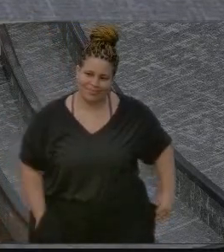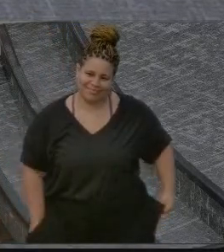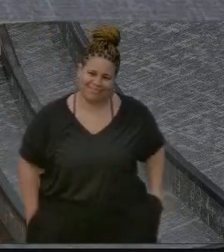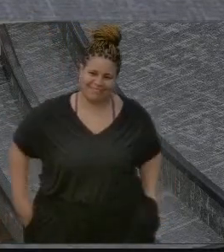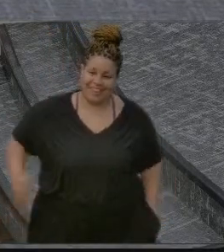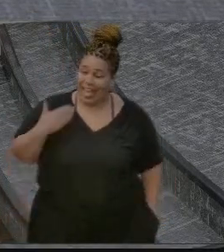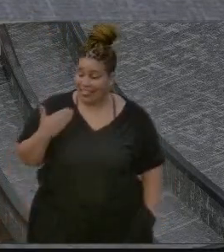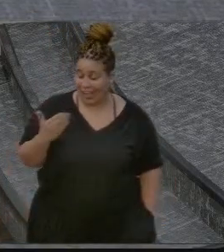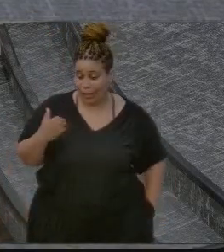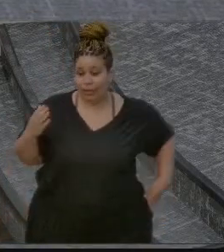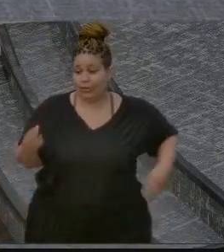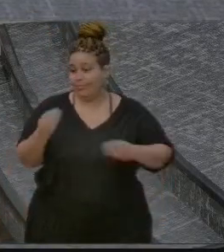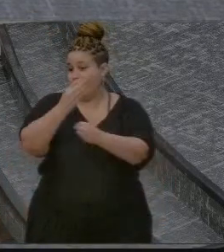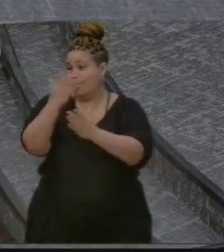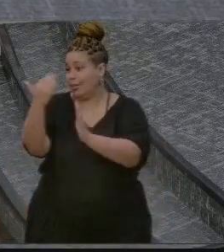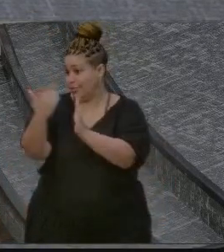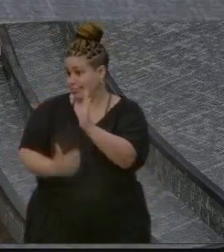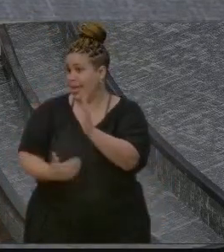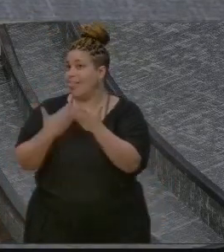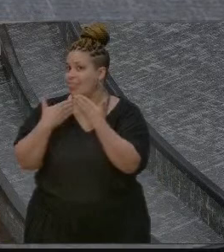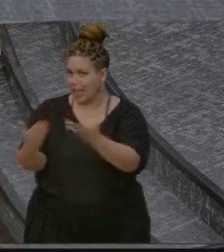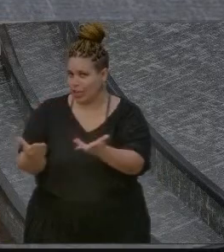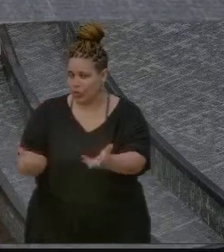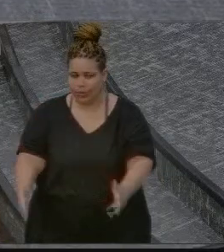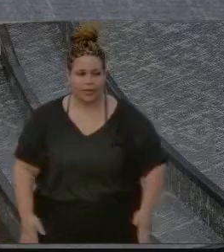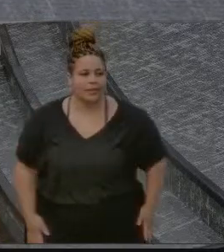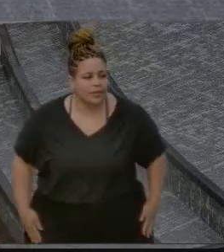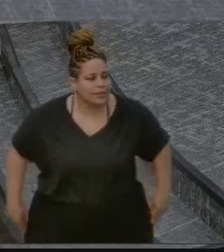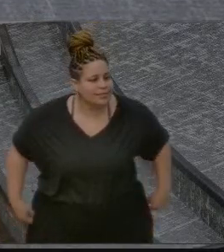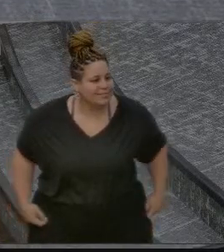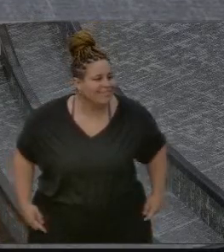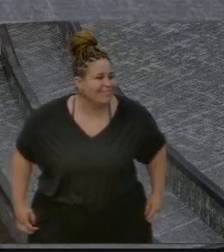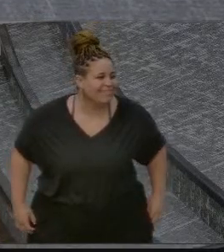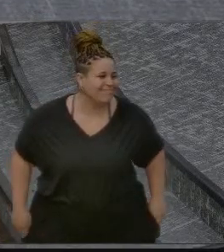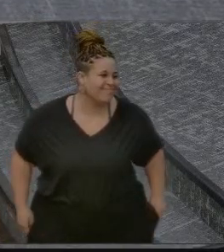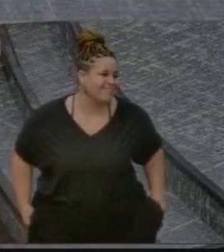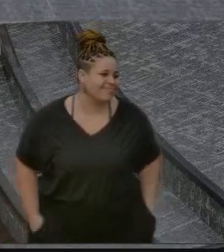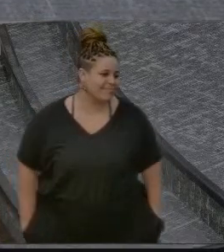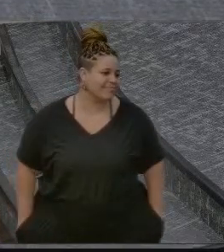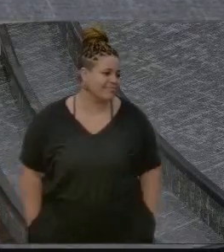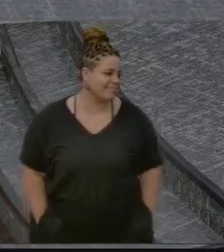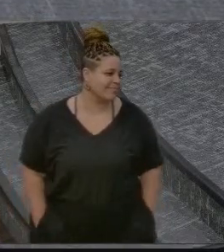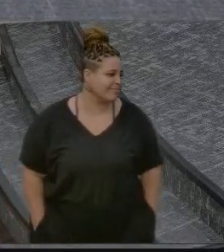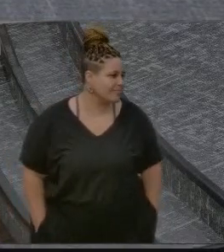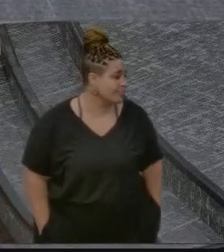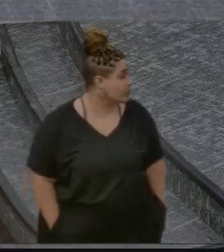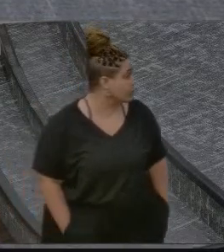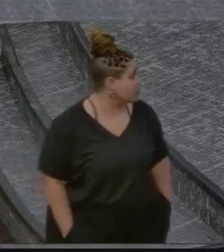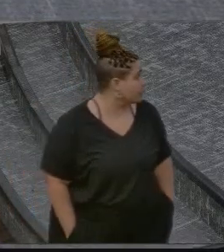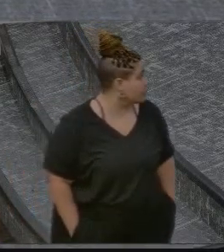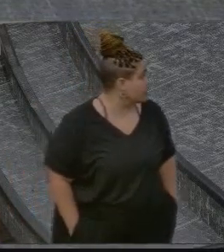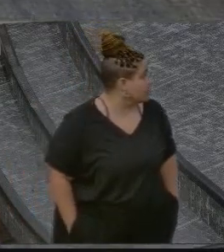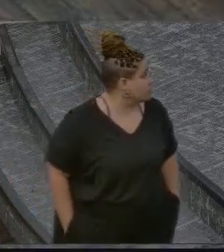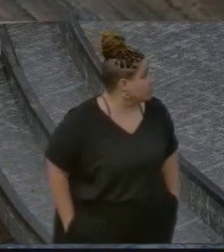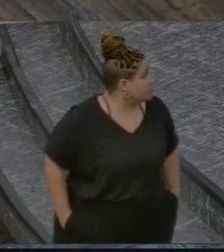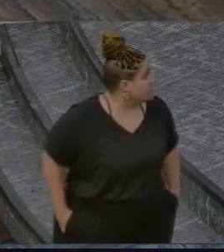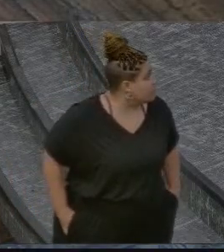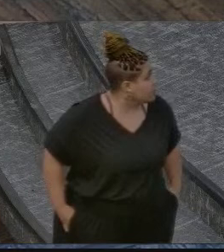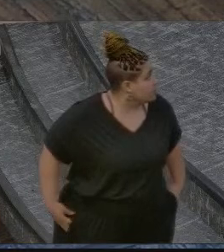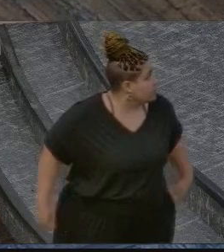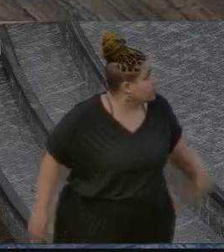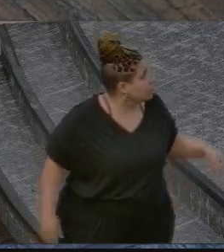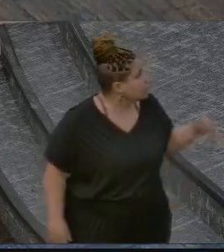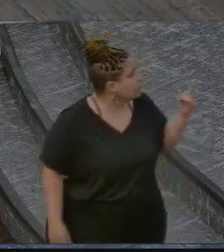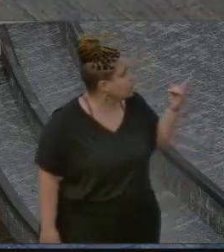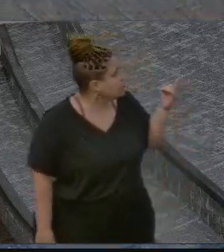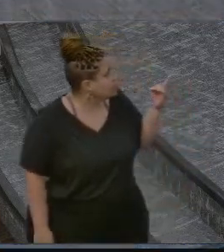thank you. Mission accomplished. Glad to oblige. Yes, ma'am. It's not really our account. It's our